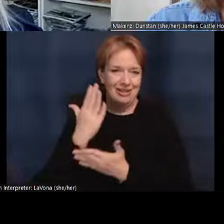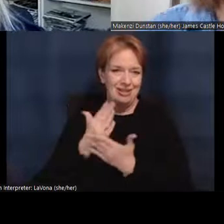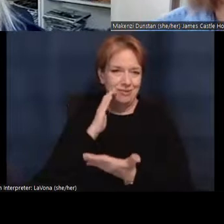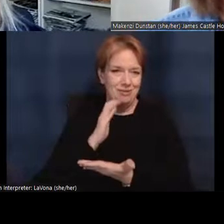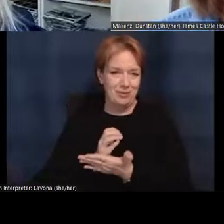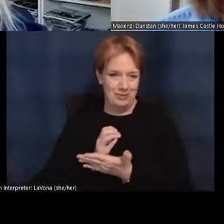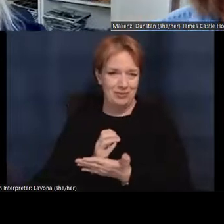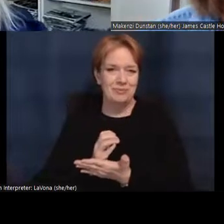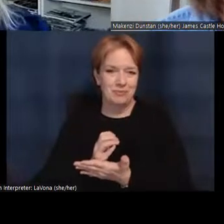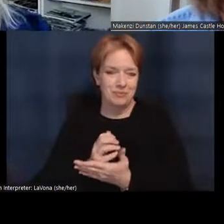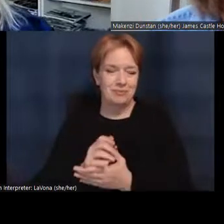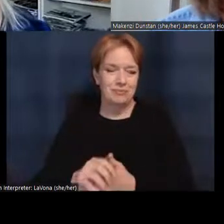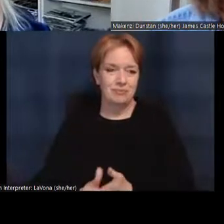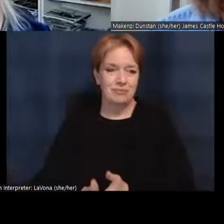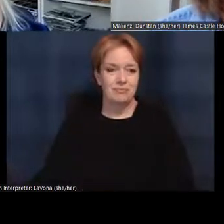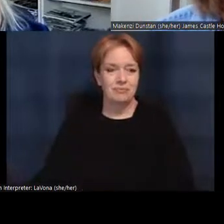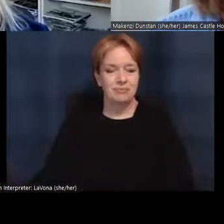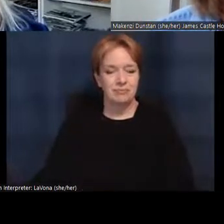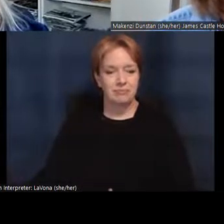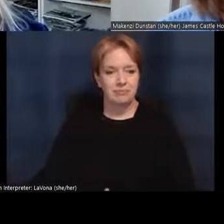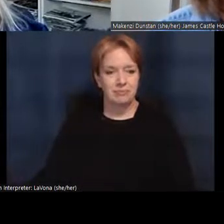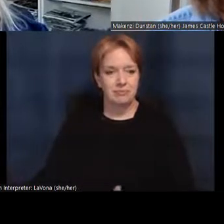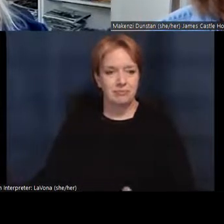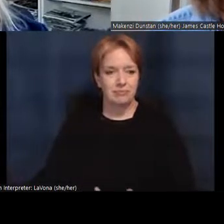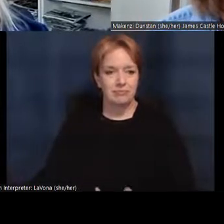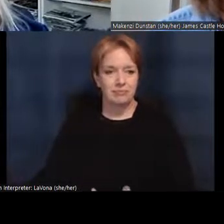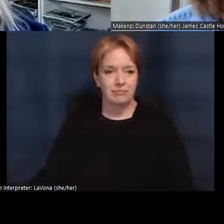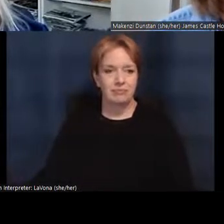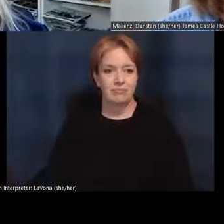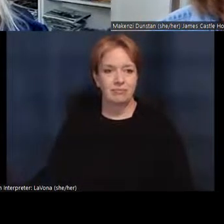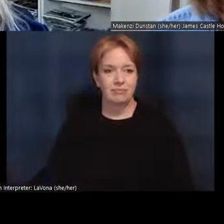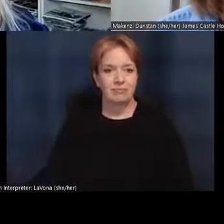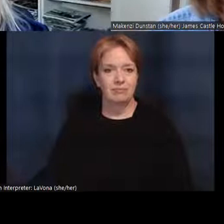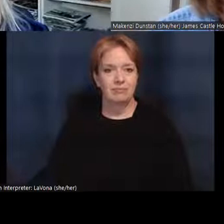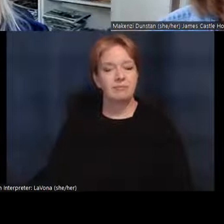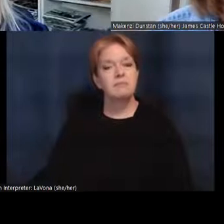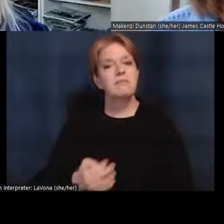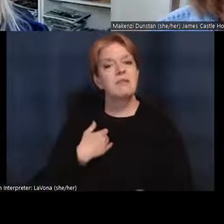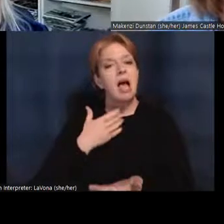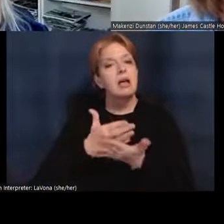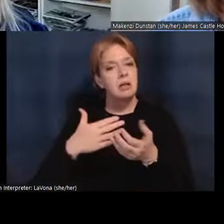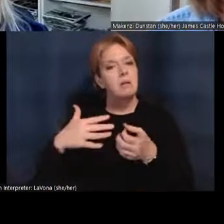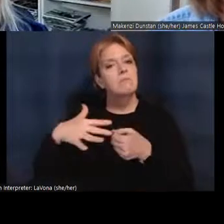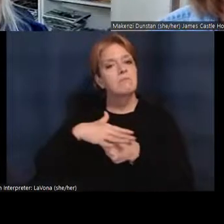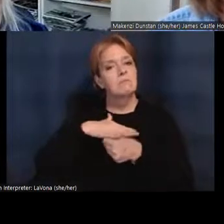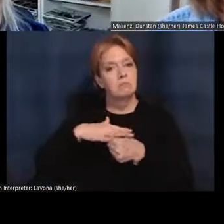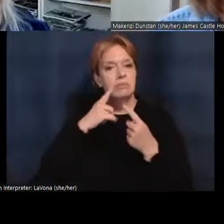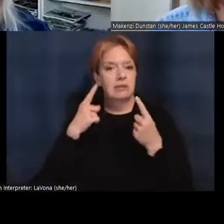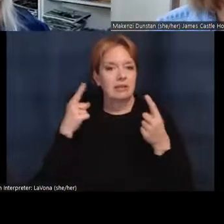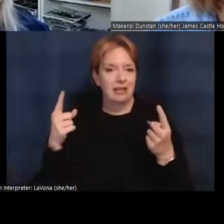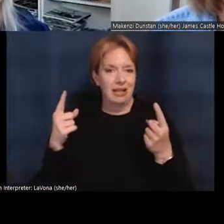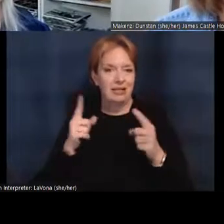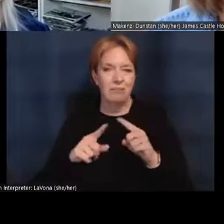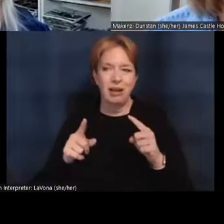article in Preservation Magazine. And she had some success around here too, but I think it was not a